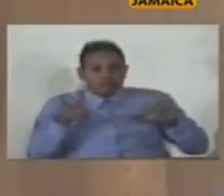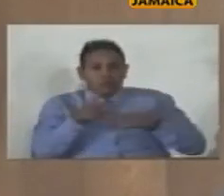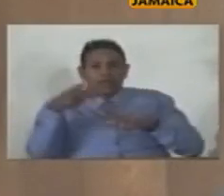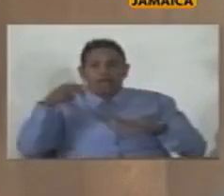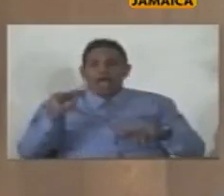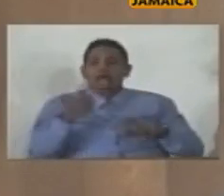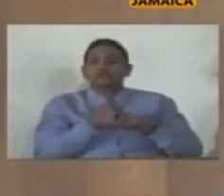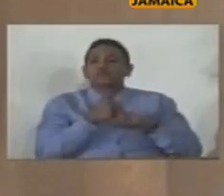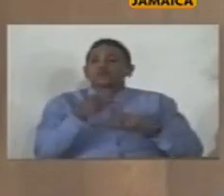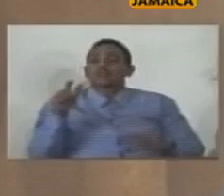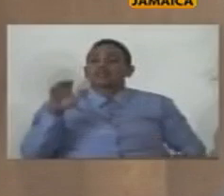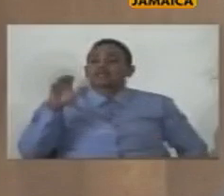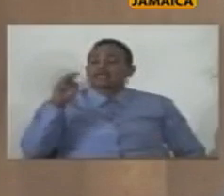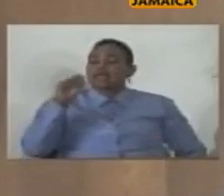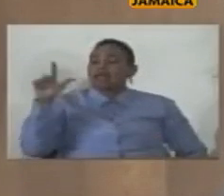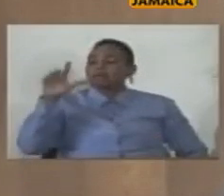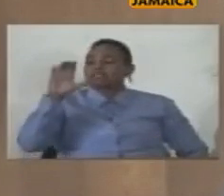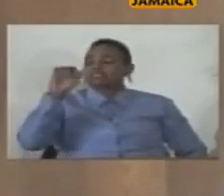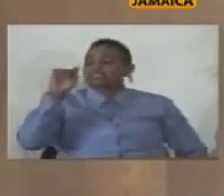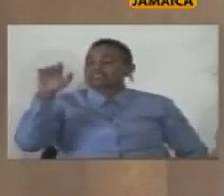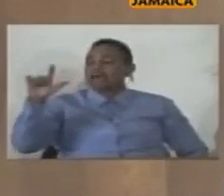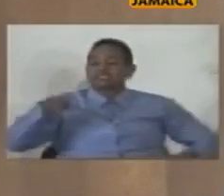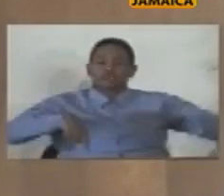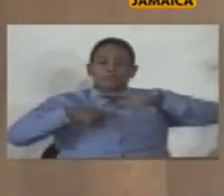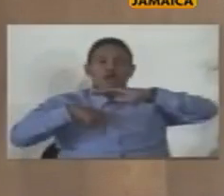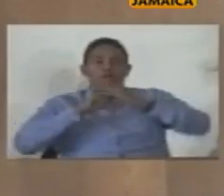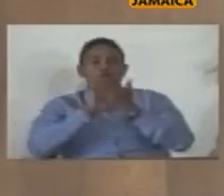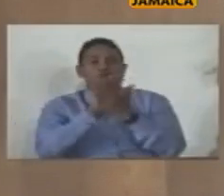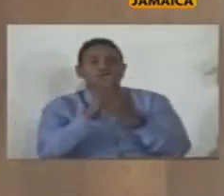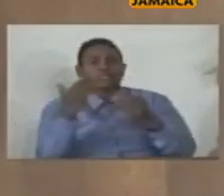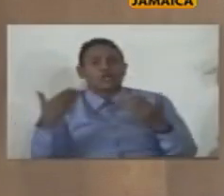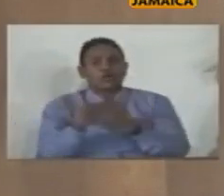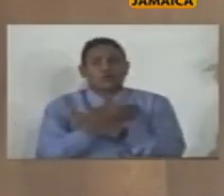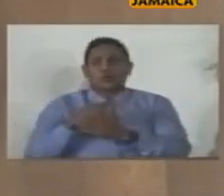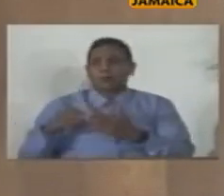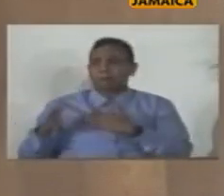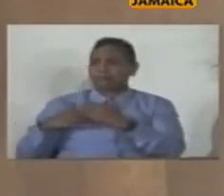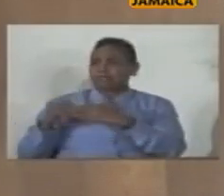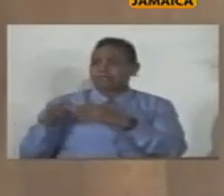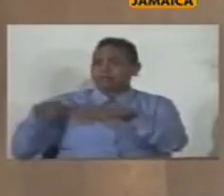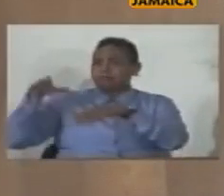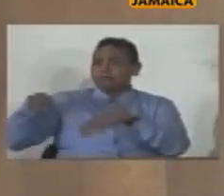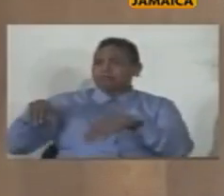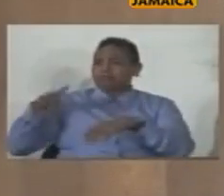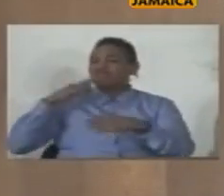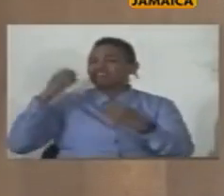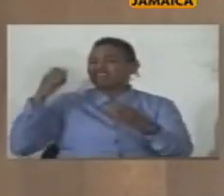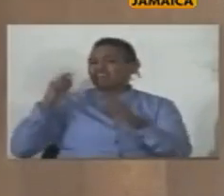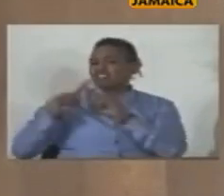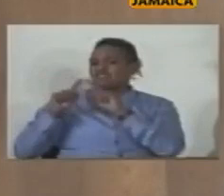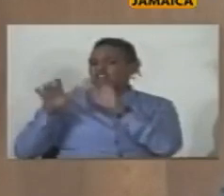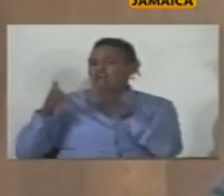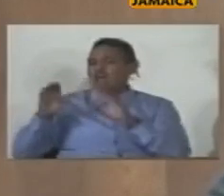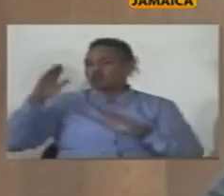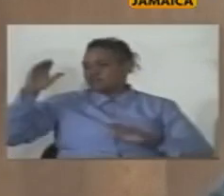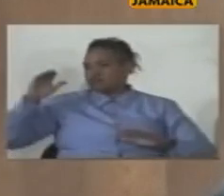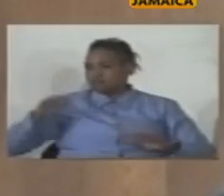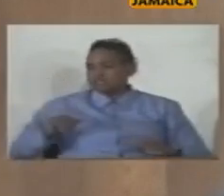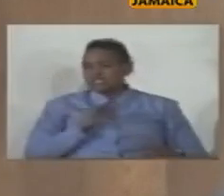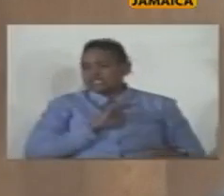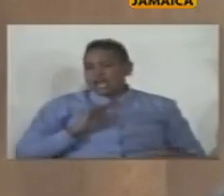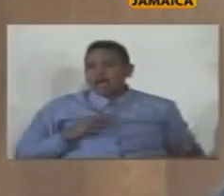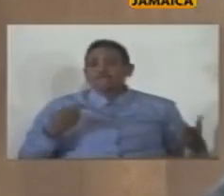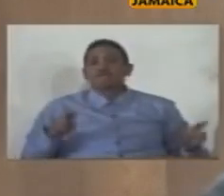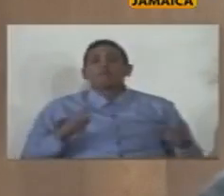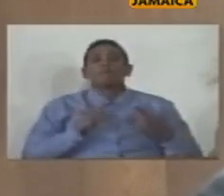Castle Primary received a new block consisting of several classrooms, staff room, principal's